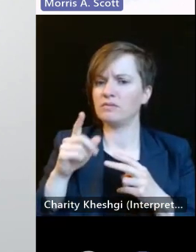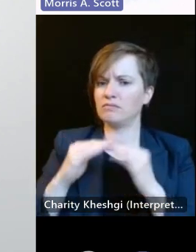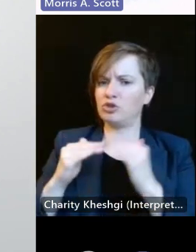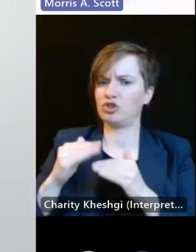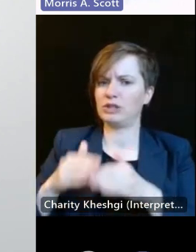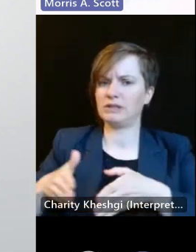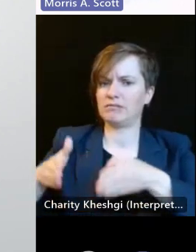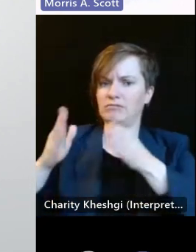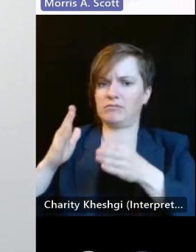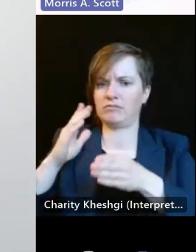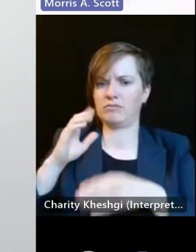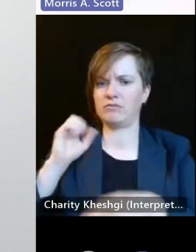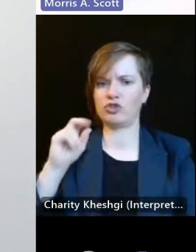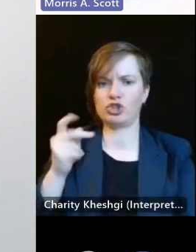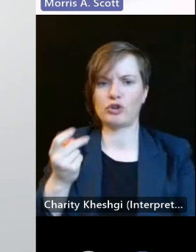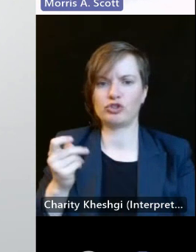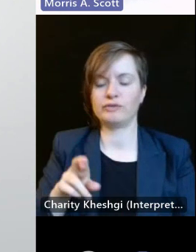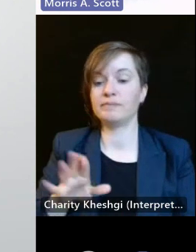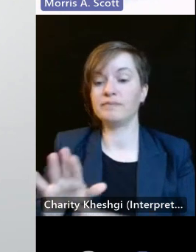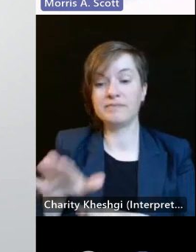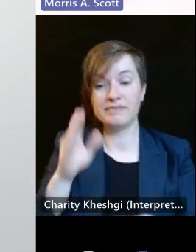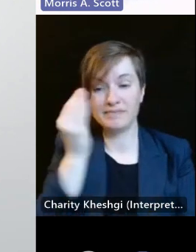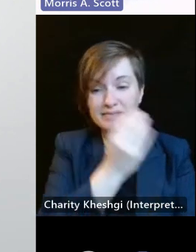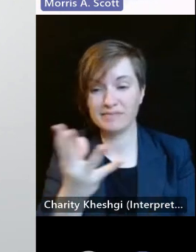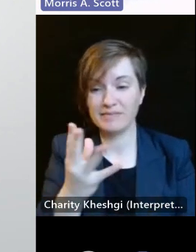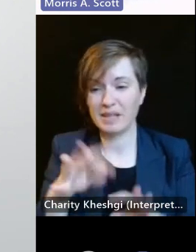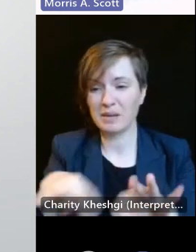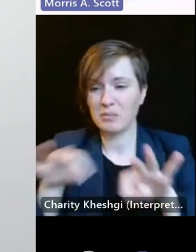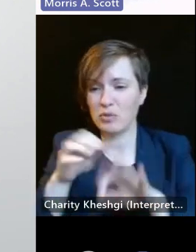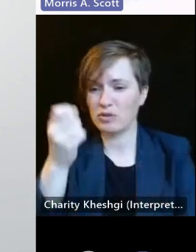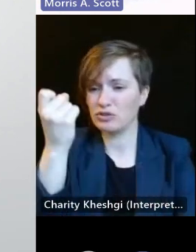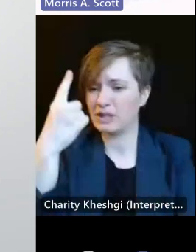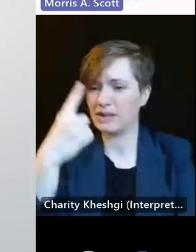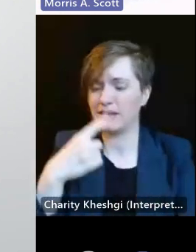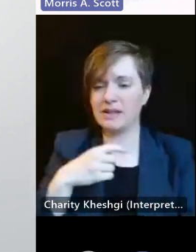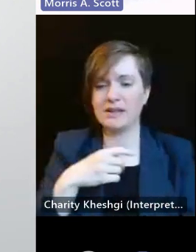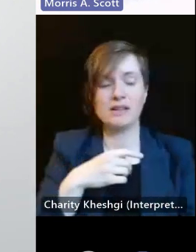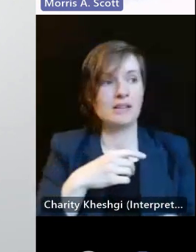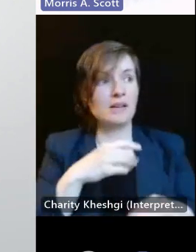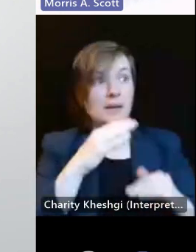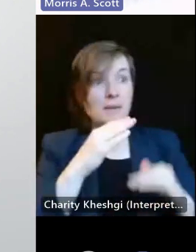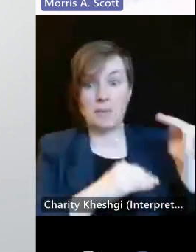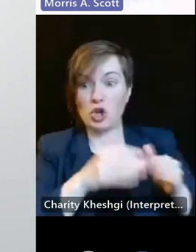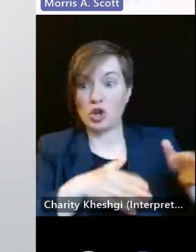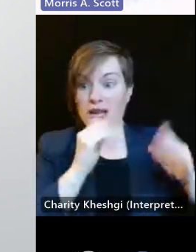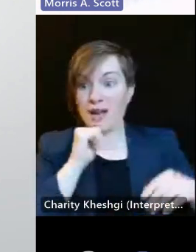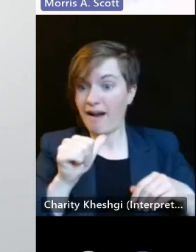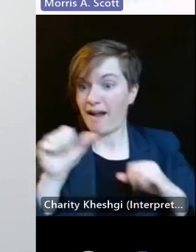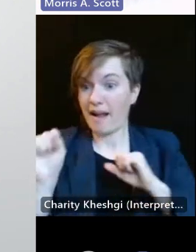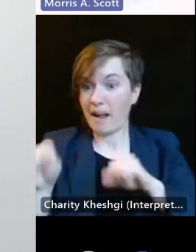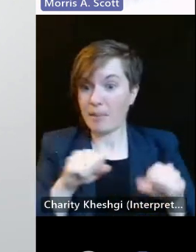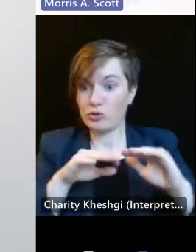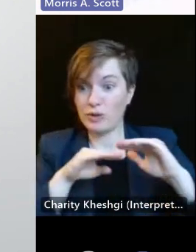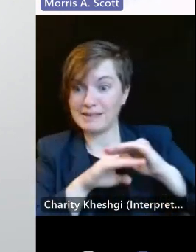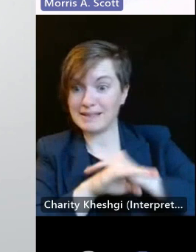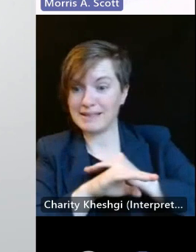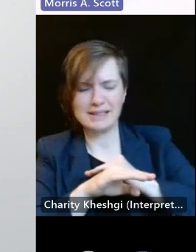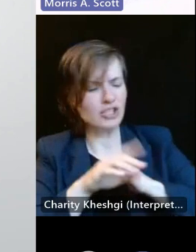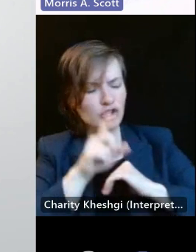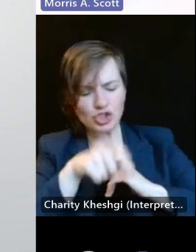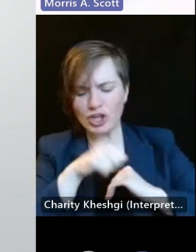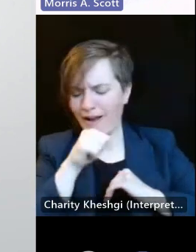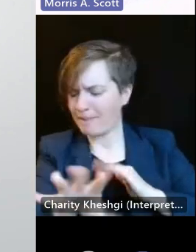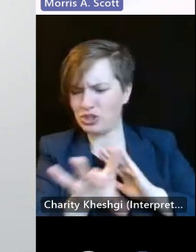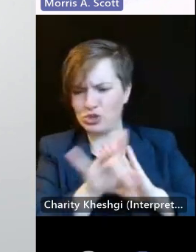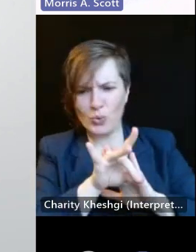inaccessible buildings should not be chosen for shelters or temporary housing. Inaccessible buildings, if they're inaccessible, they